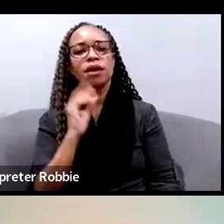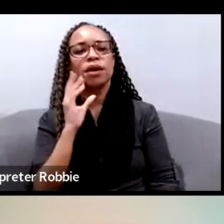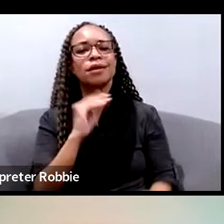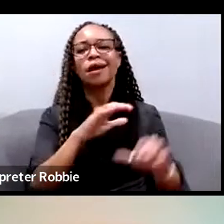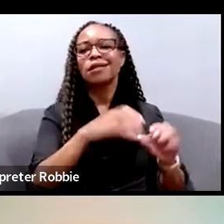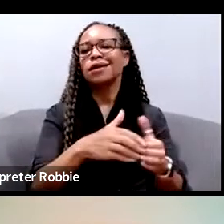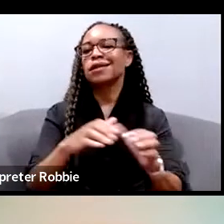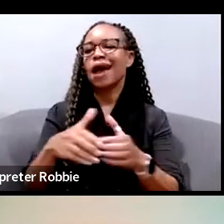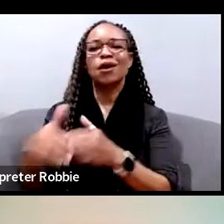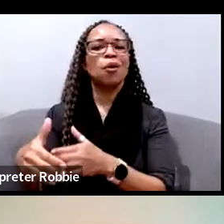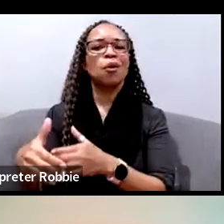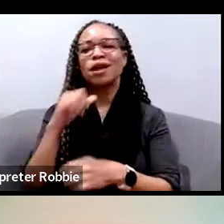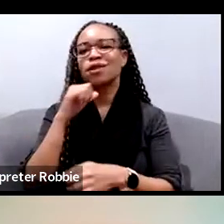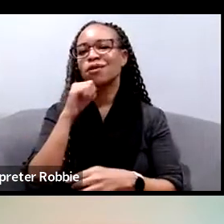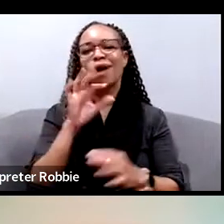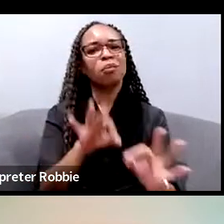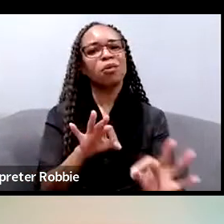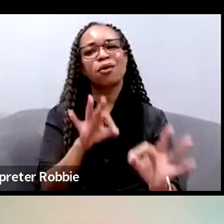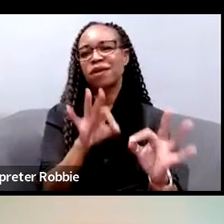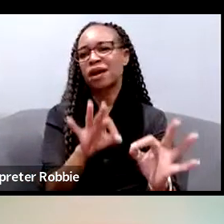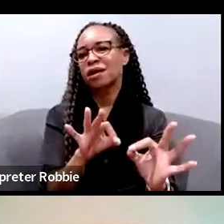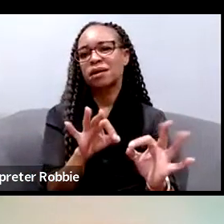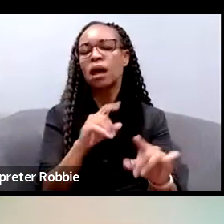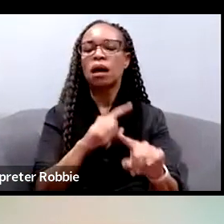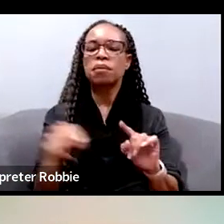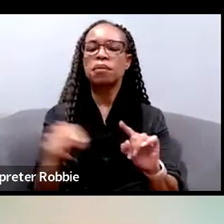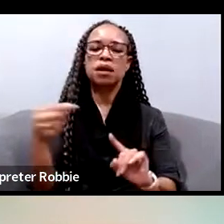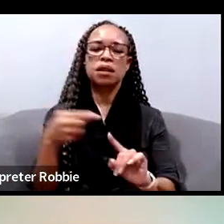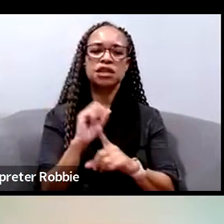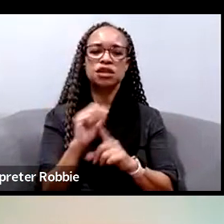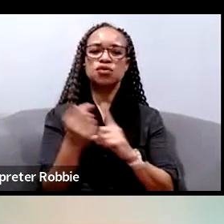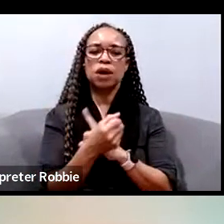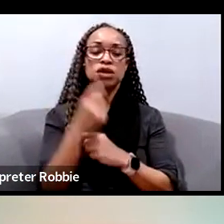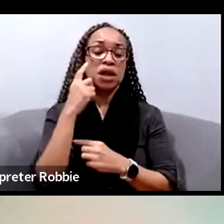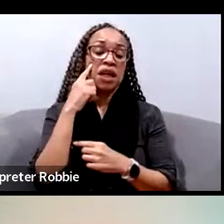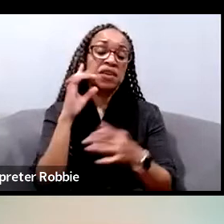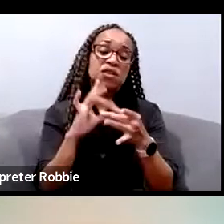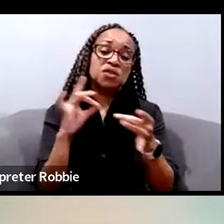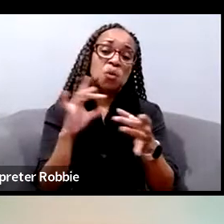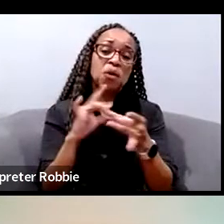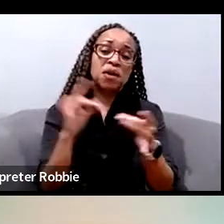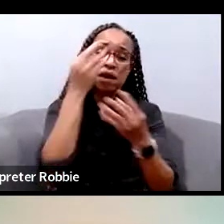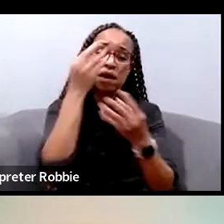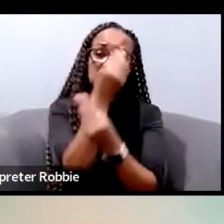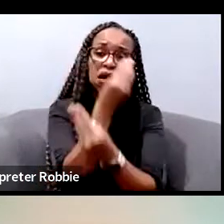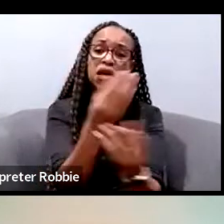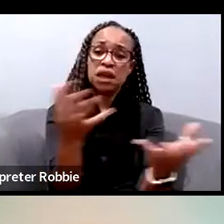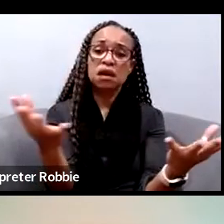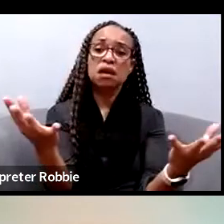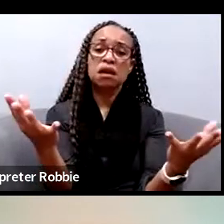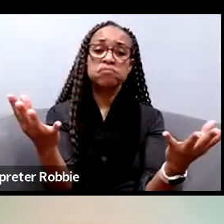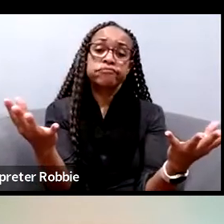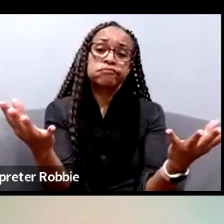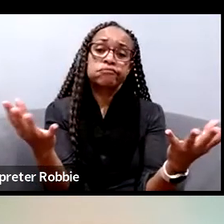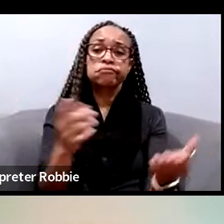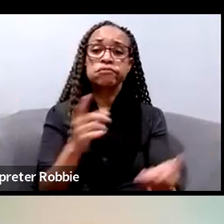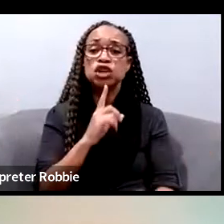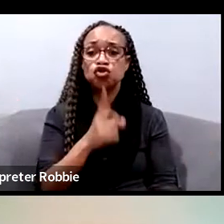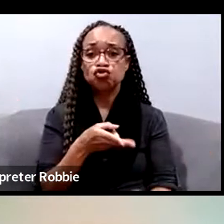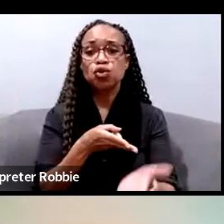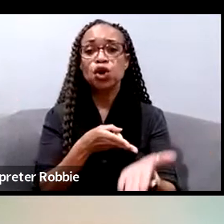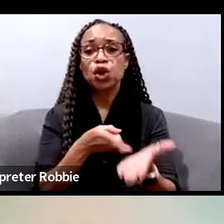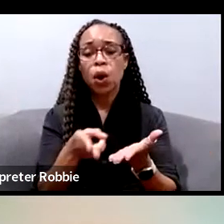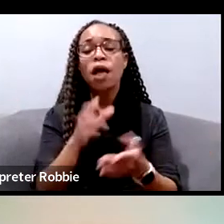not adequate, but in this case, I think that the story that they're telling is true, that